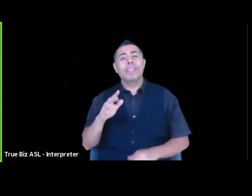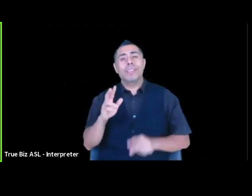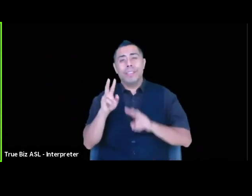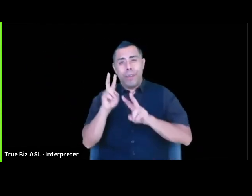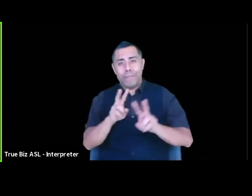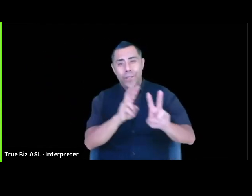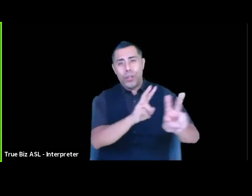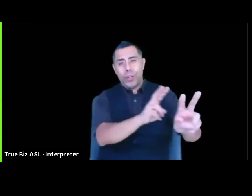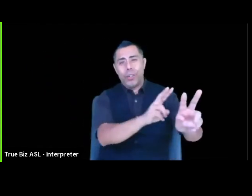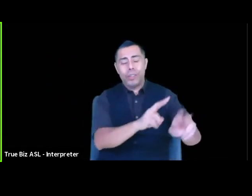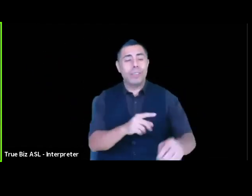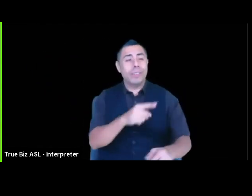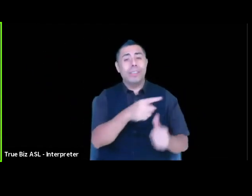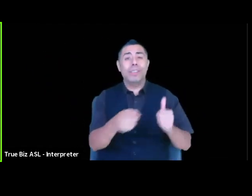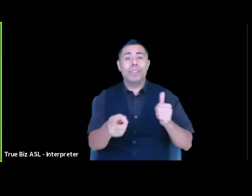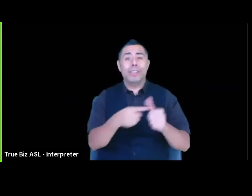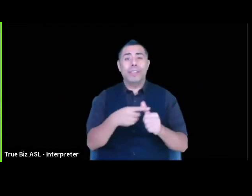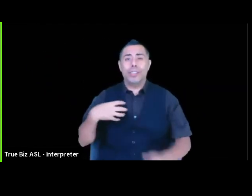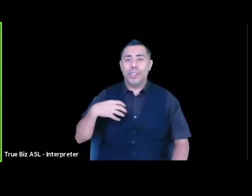in Maricopa County.